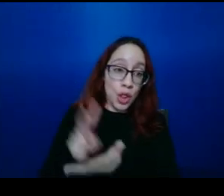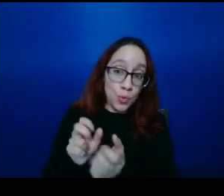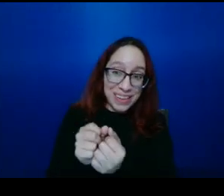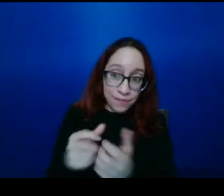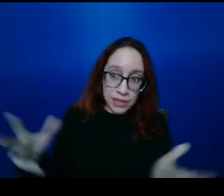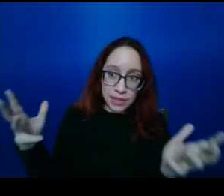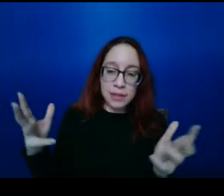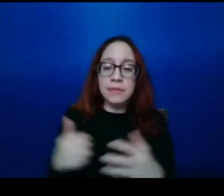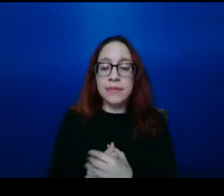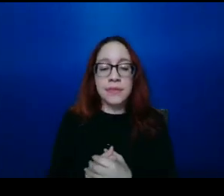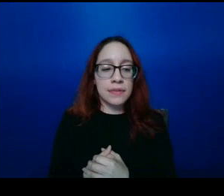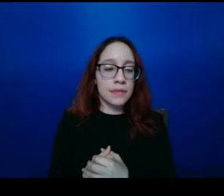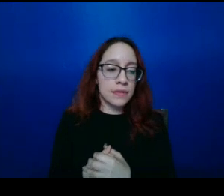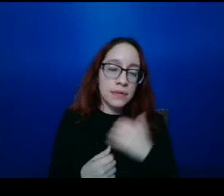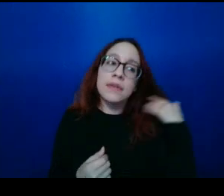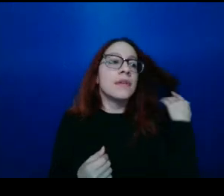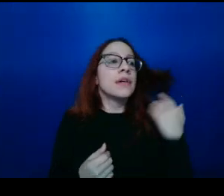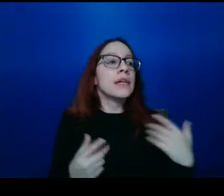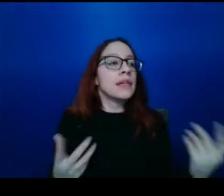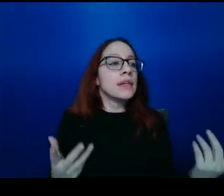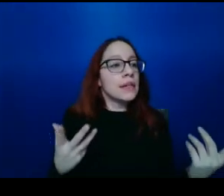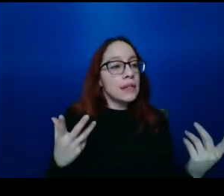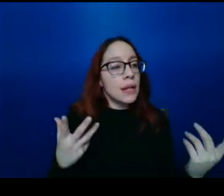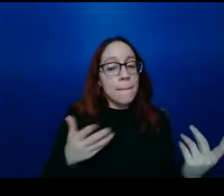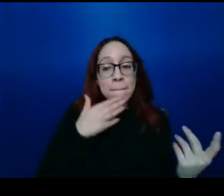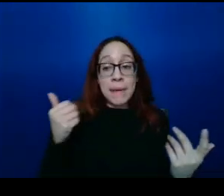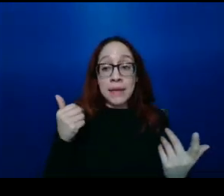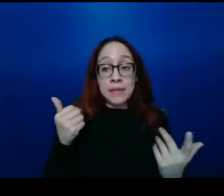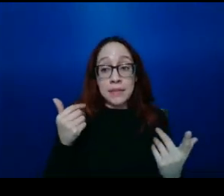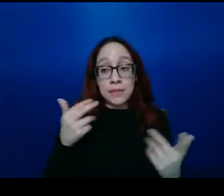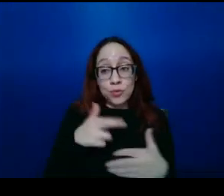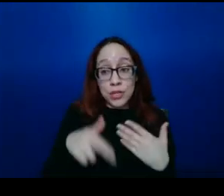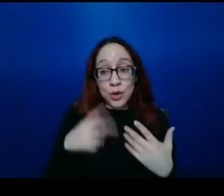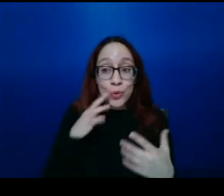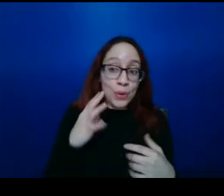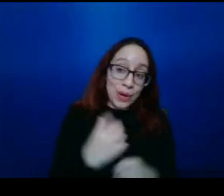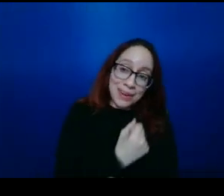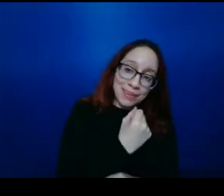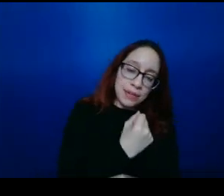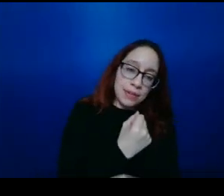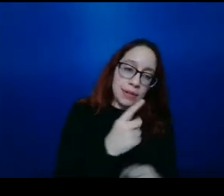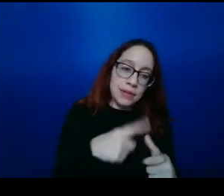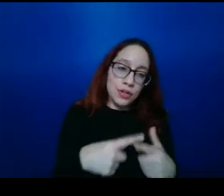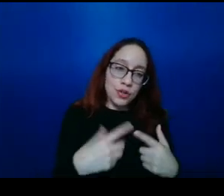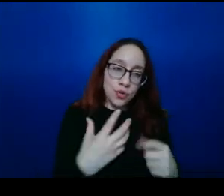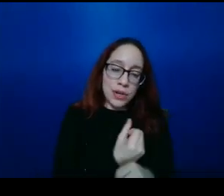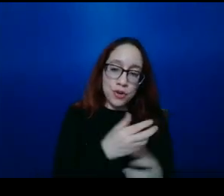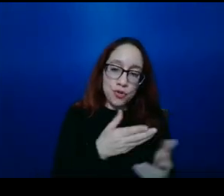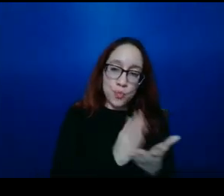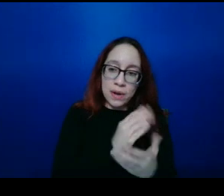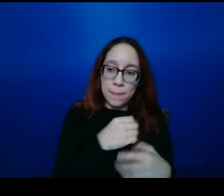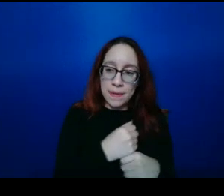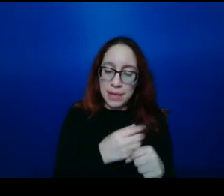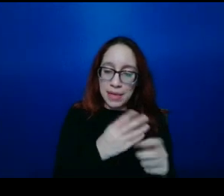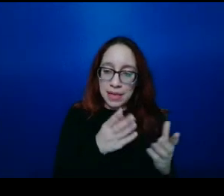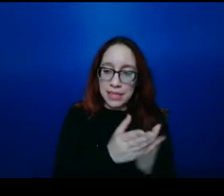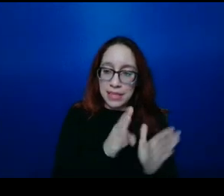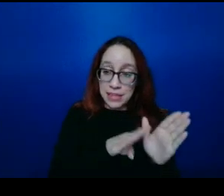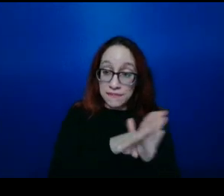everything. And in the best outcome, you would win, and you would win the right to make that